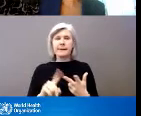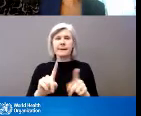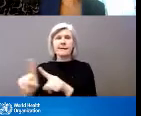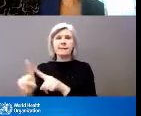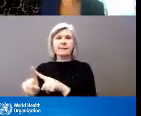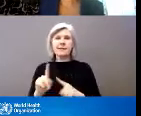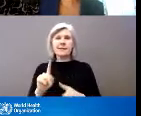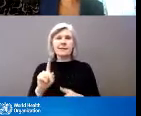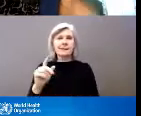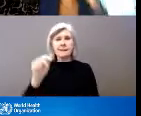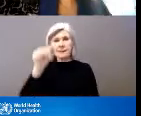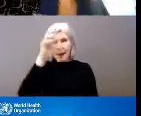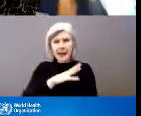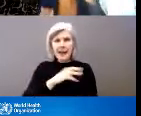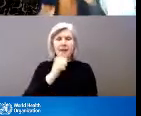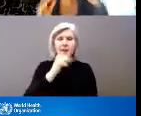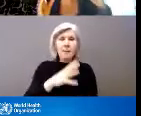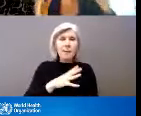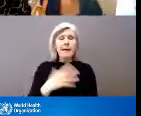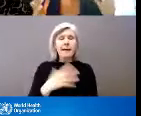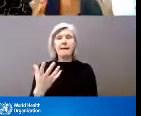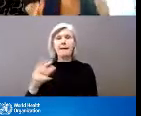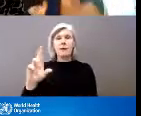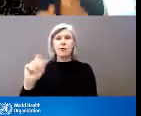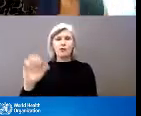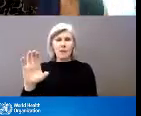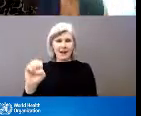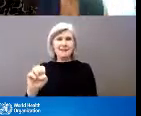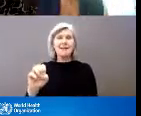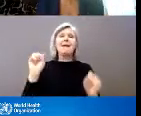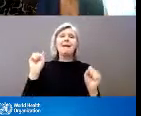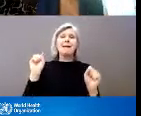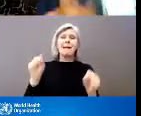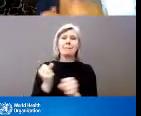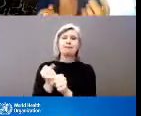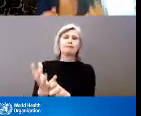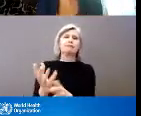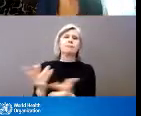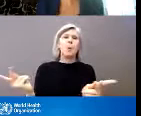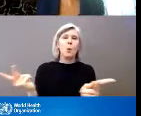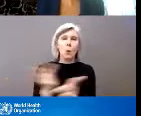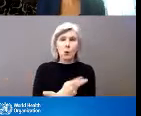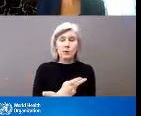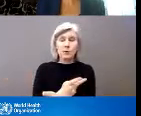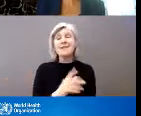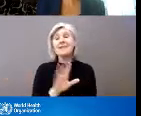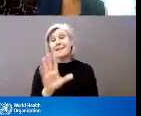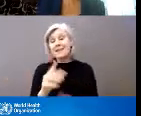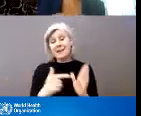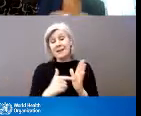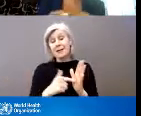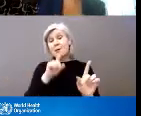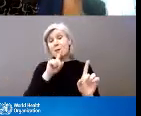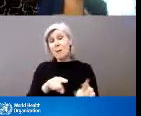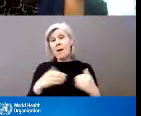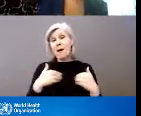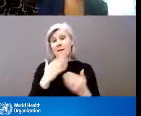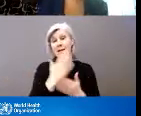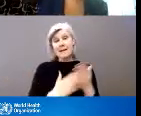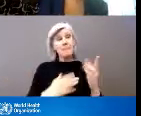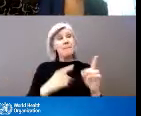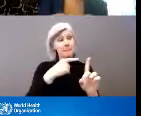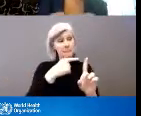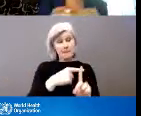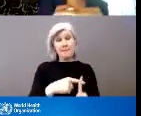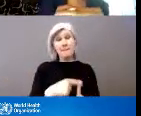But the overarching message of the report, which is great, is that it's very optimistic. There are 3 evidence-based strategies that actually